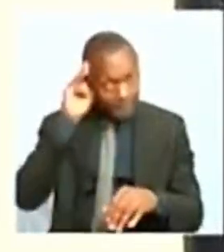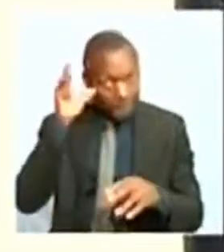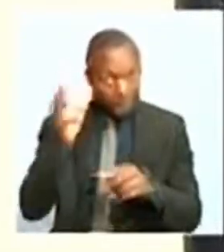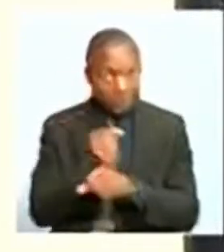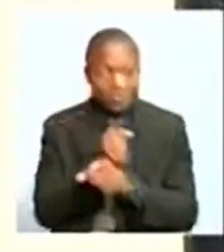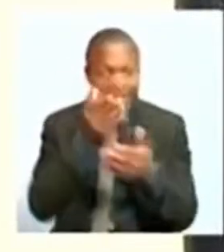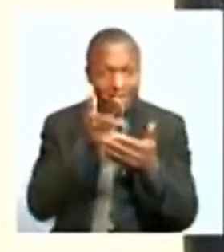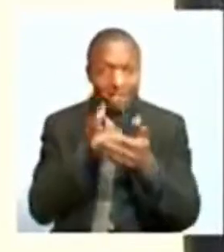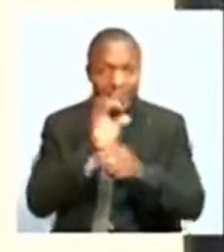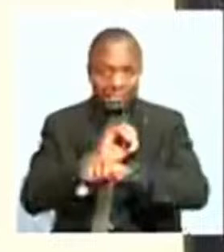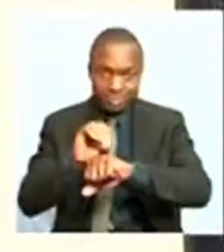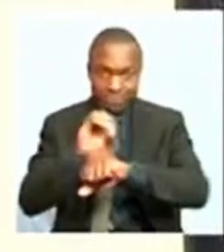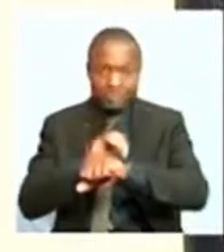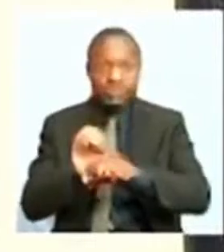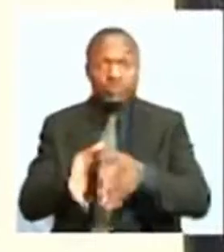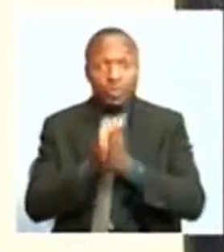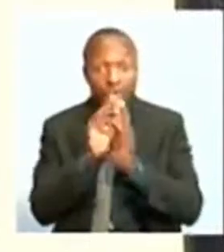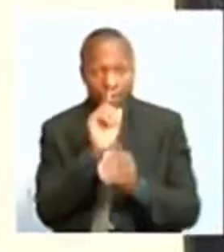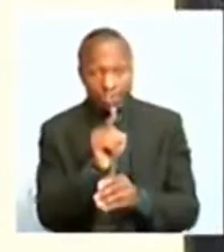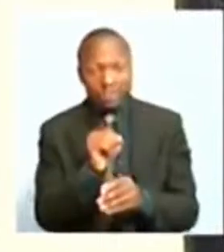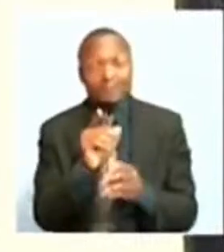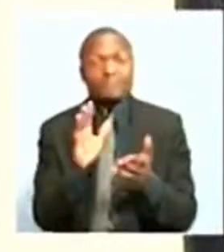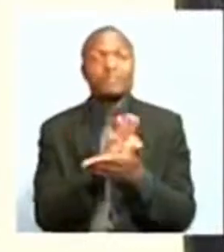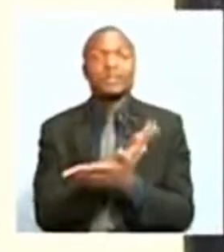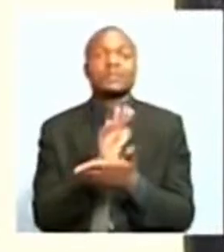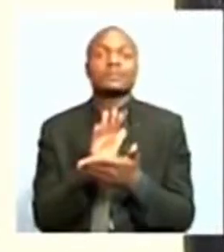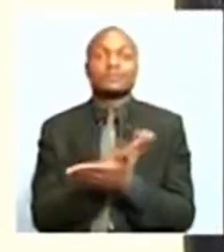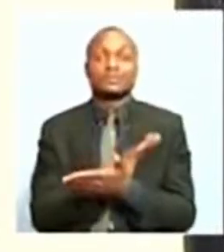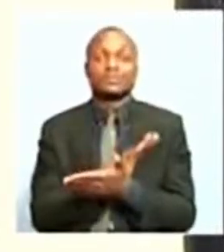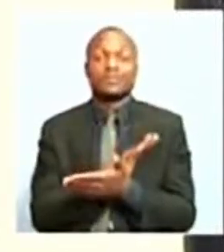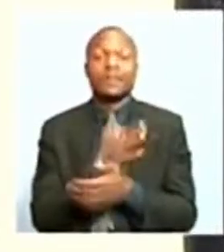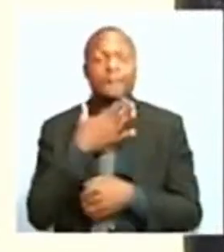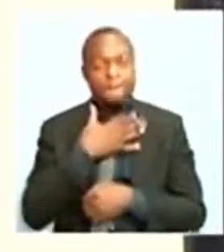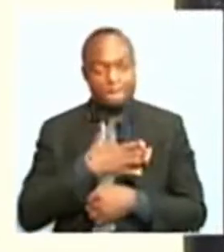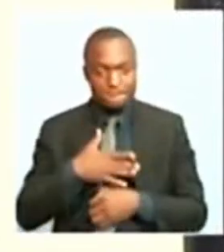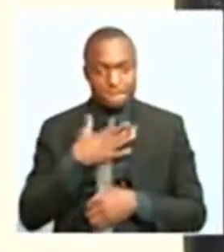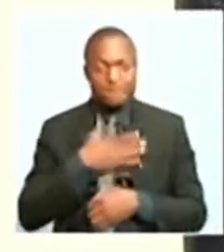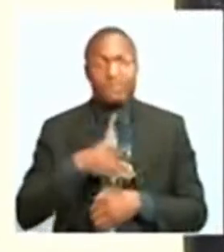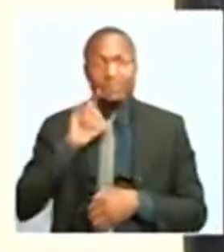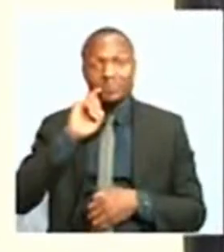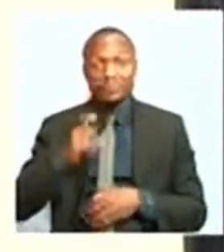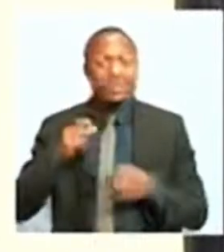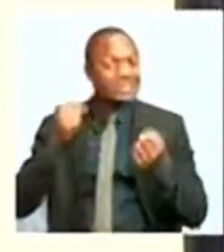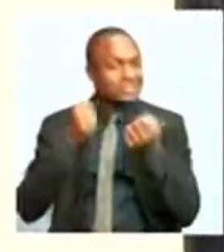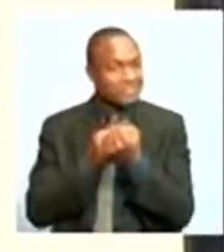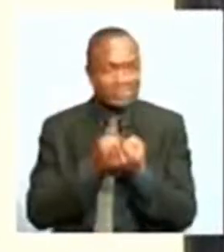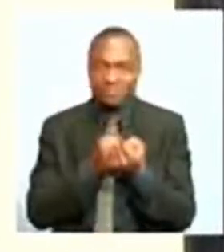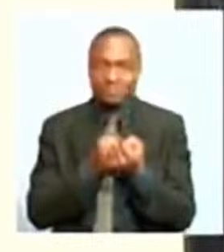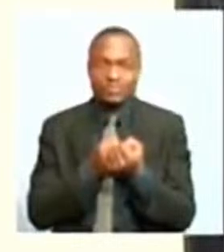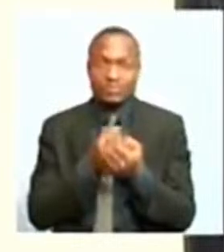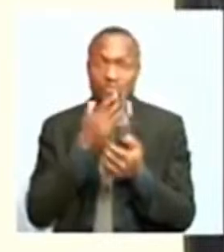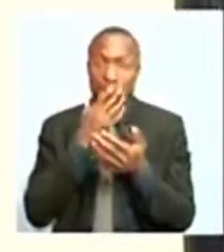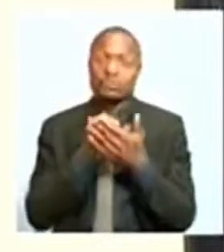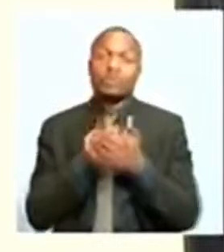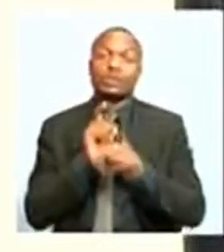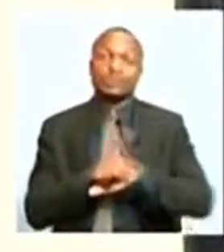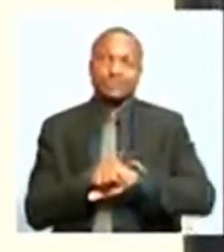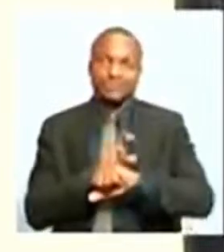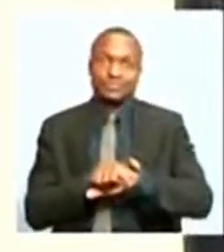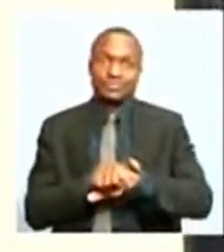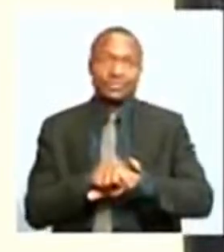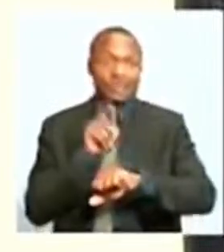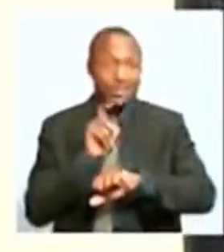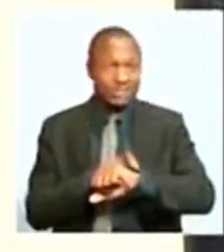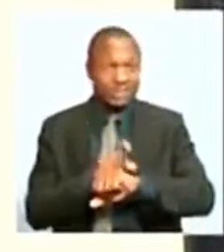opportunity to urge you to please, you should be funding in good time. From the